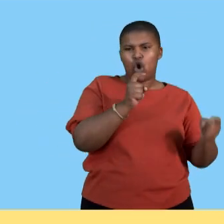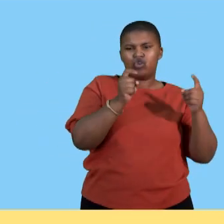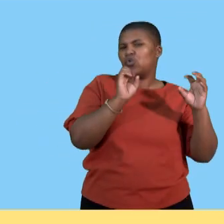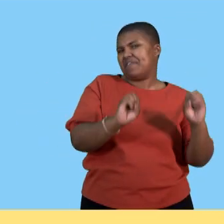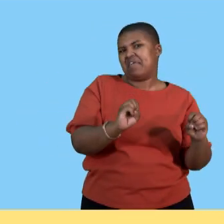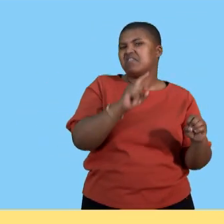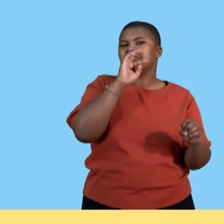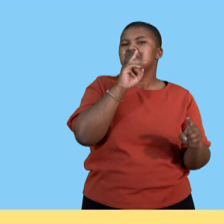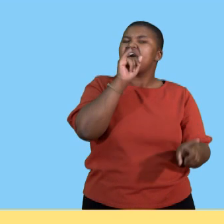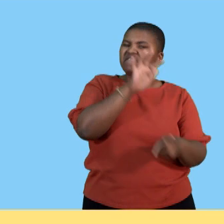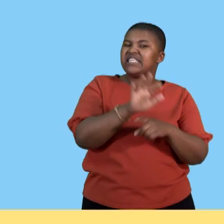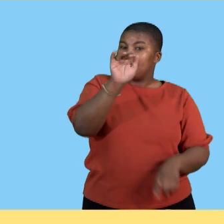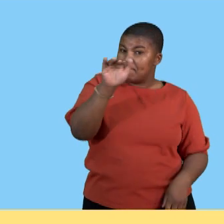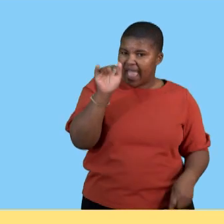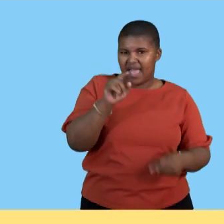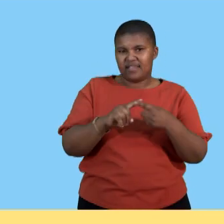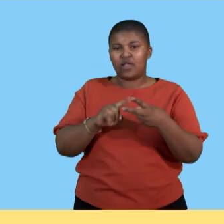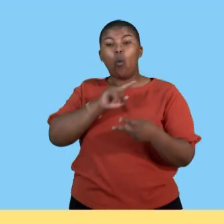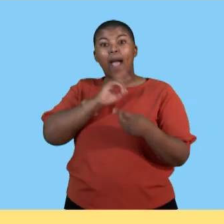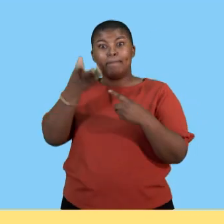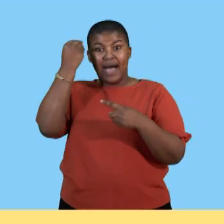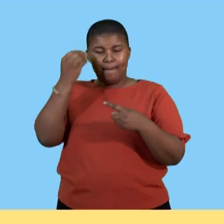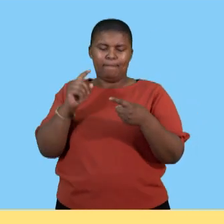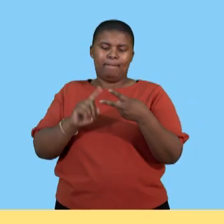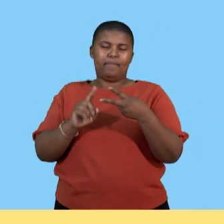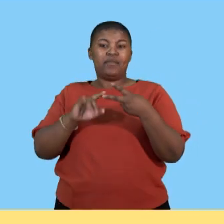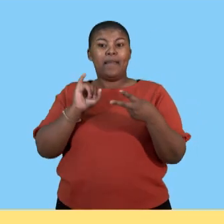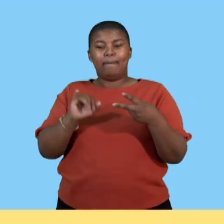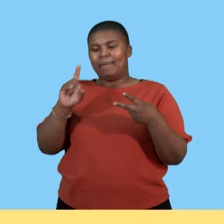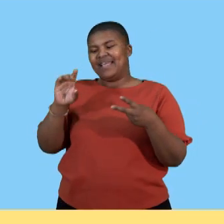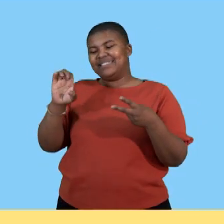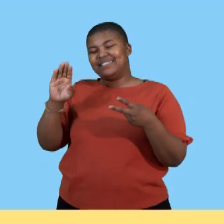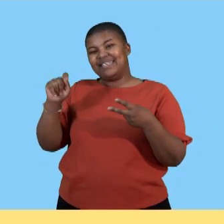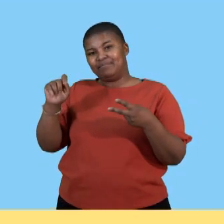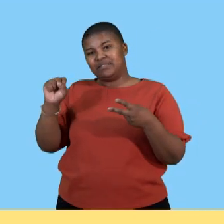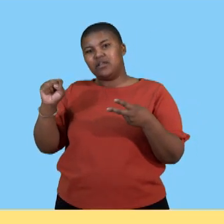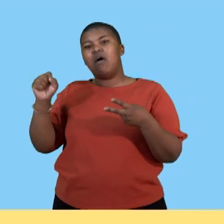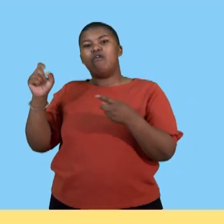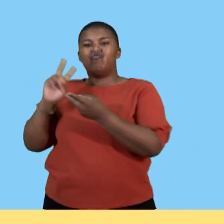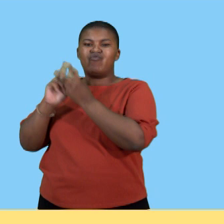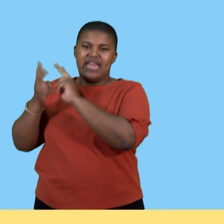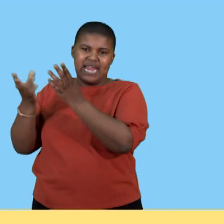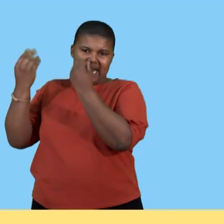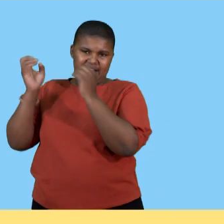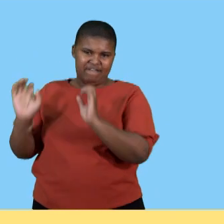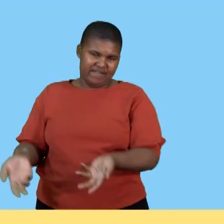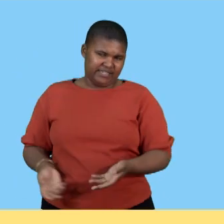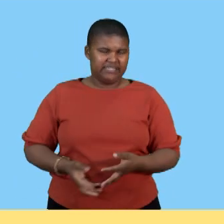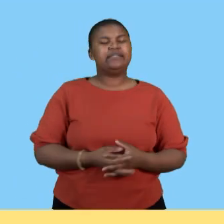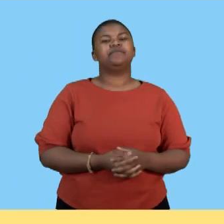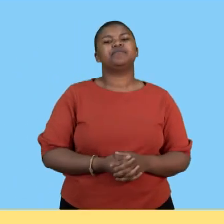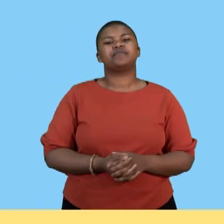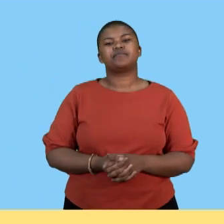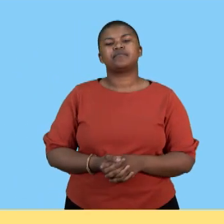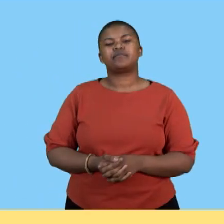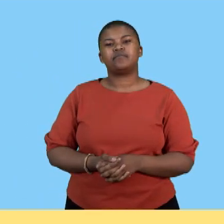It affects bank because we have received, and that amount of money that we have received was previously written off as a bad